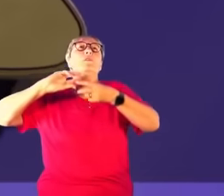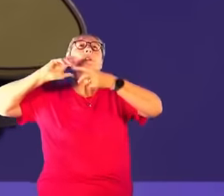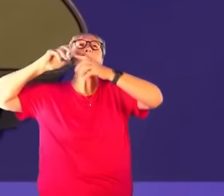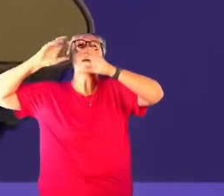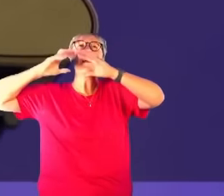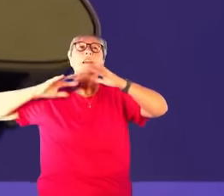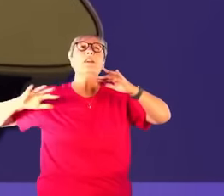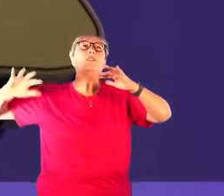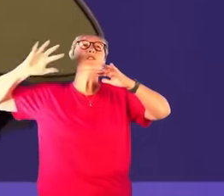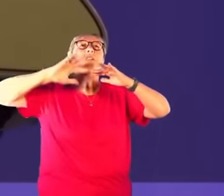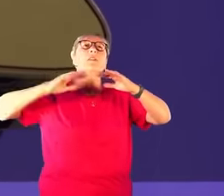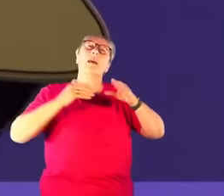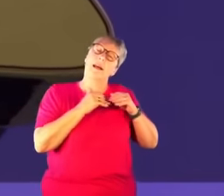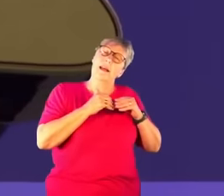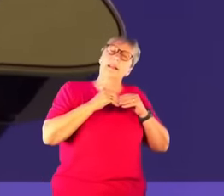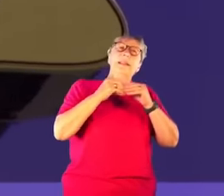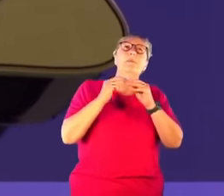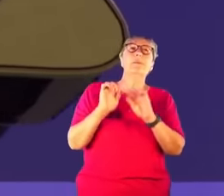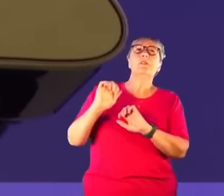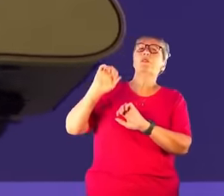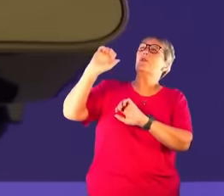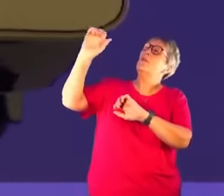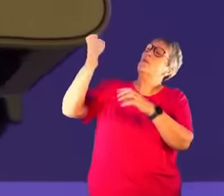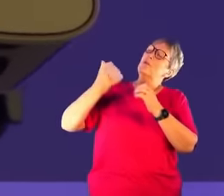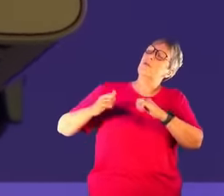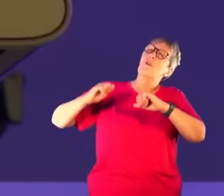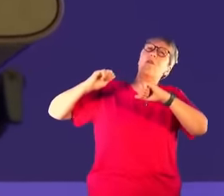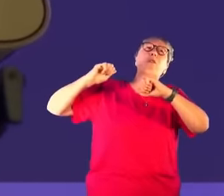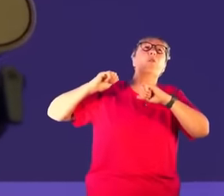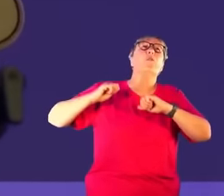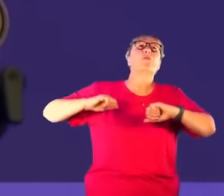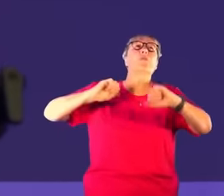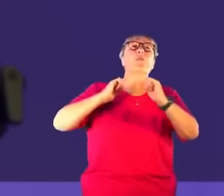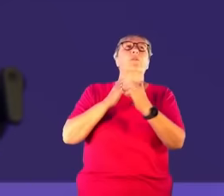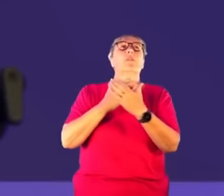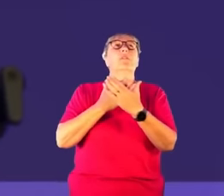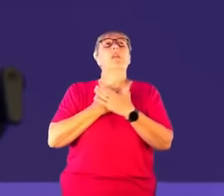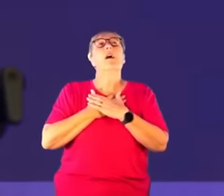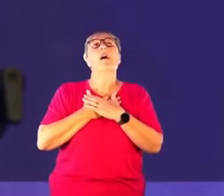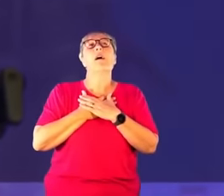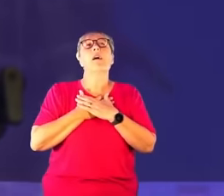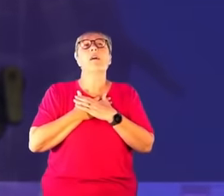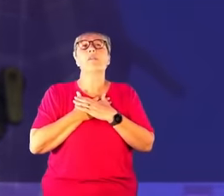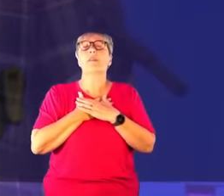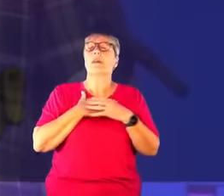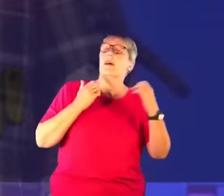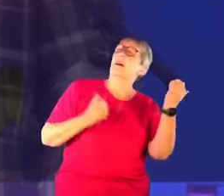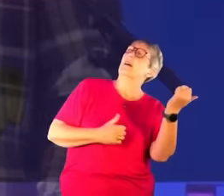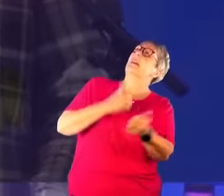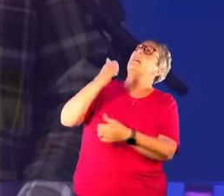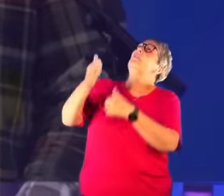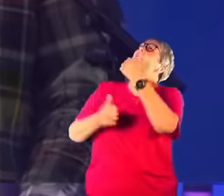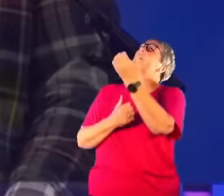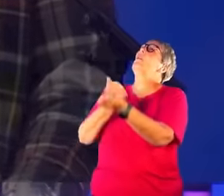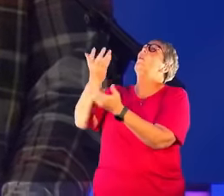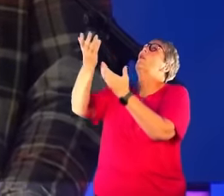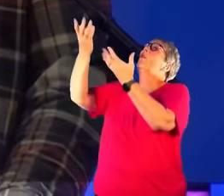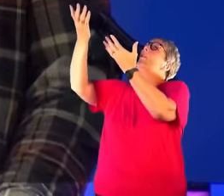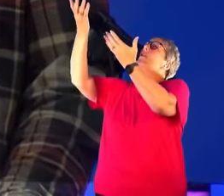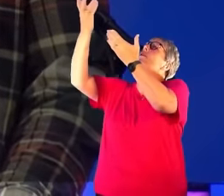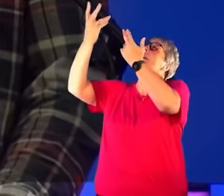new creation, lead me to your throne of love,